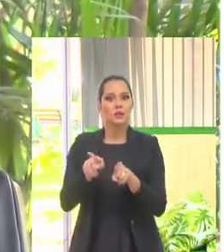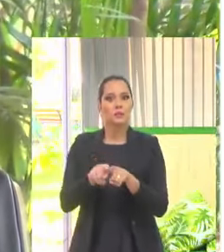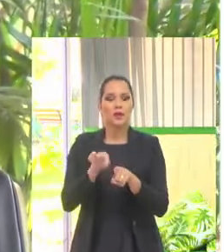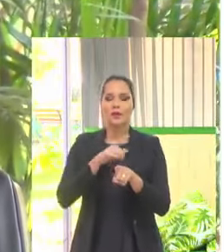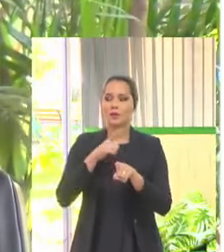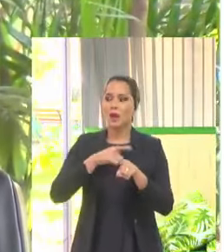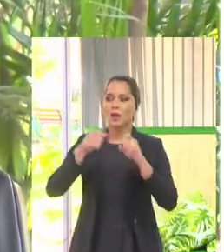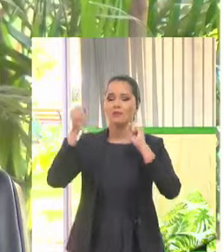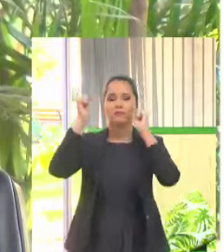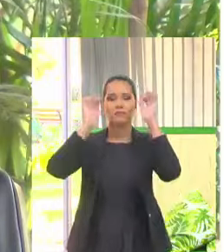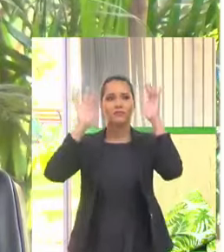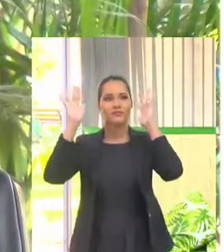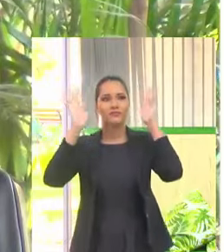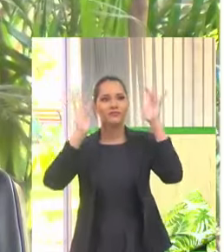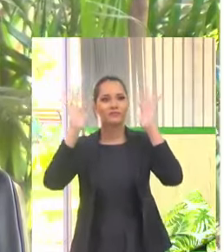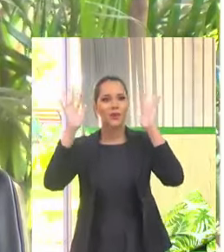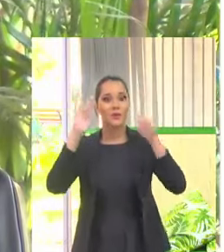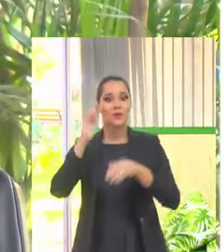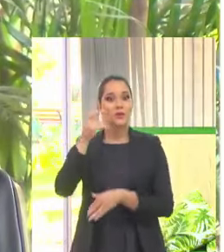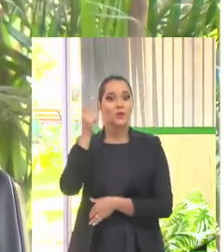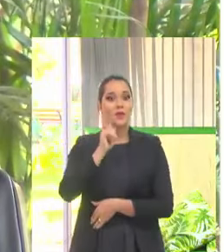we can improve and